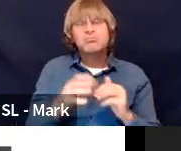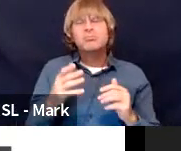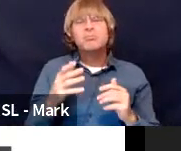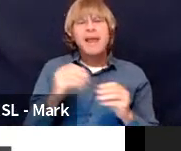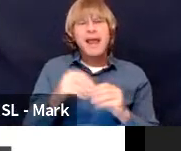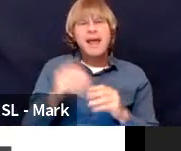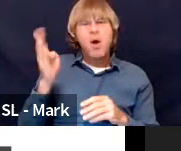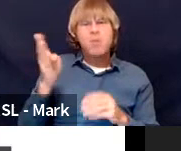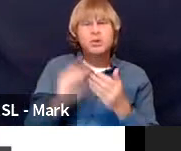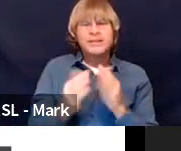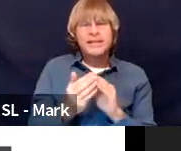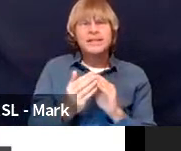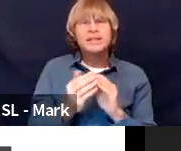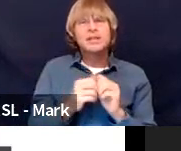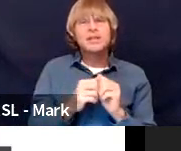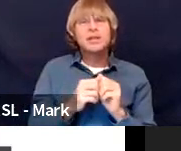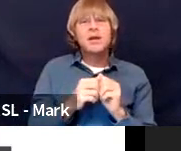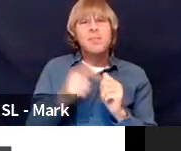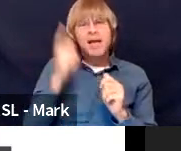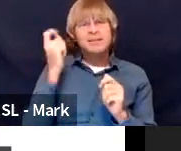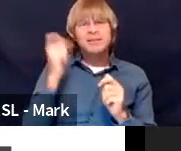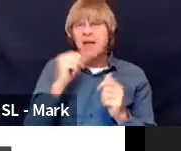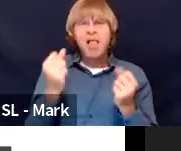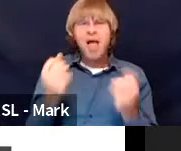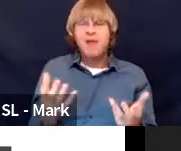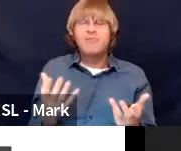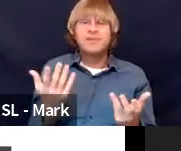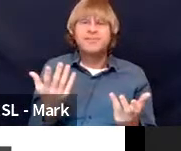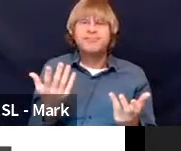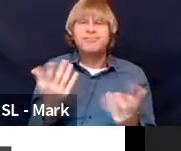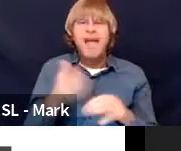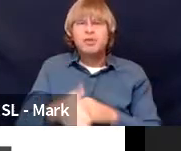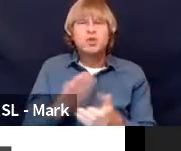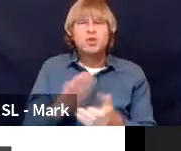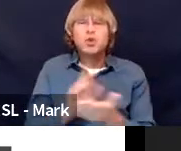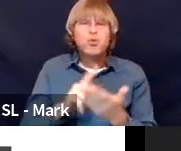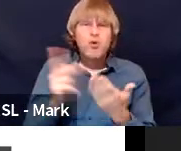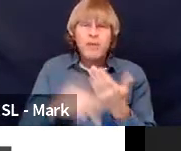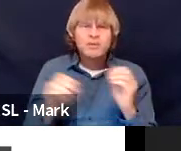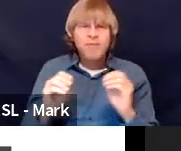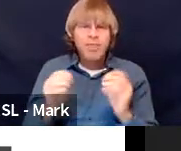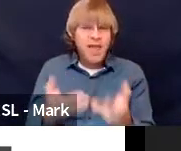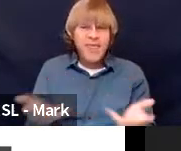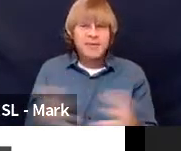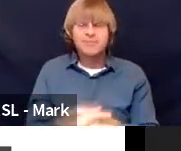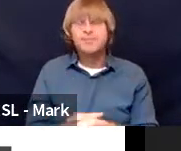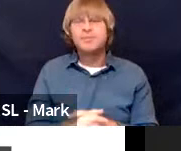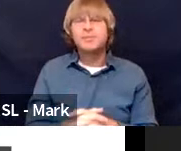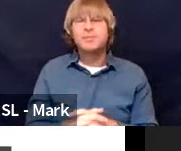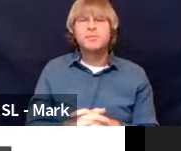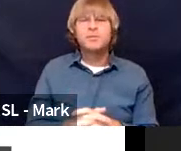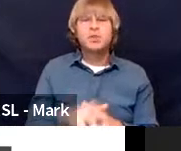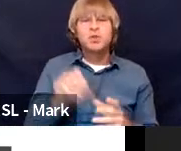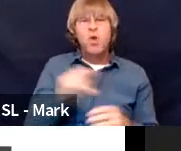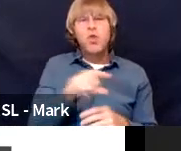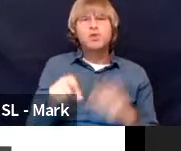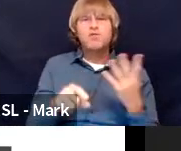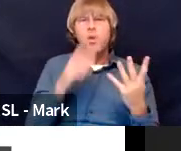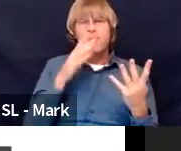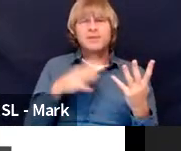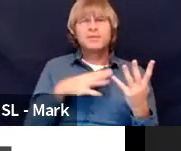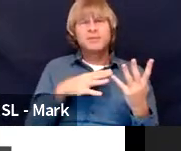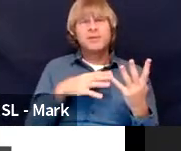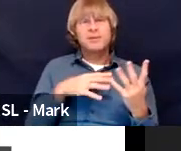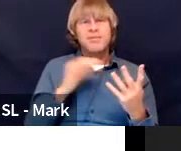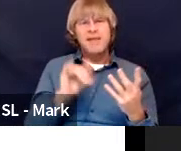in Baltimore City because there aren't a lot of after-school programs or anything like that. So these four women made up